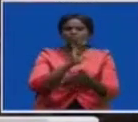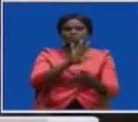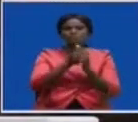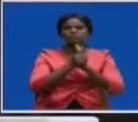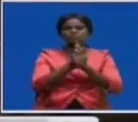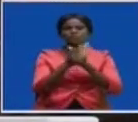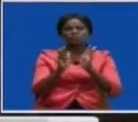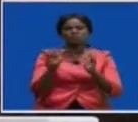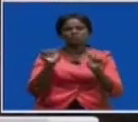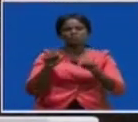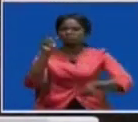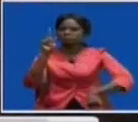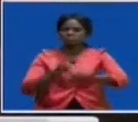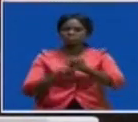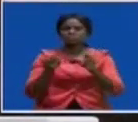not cooperating with